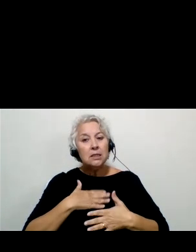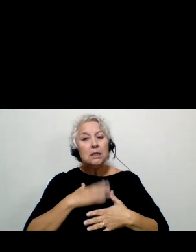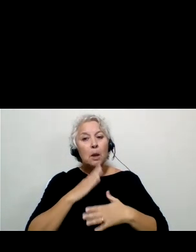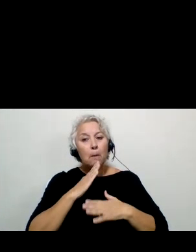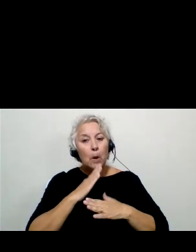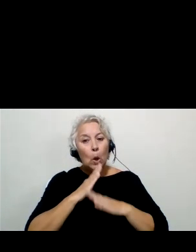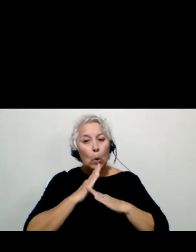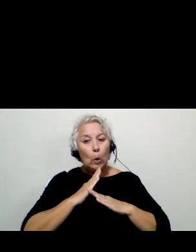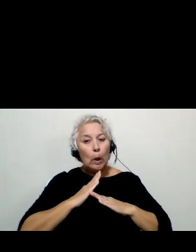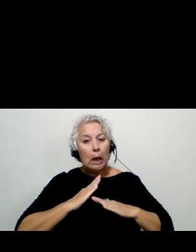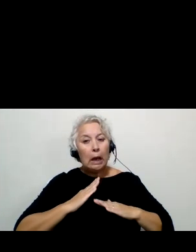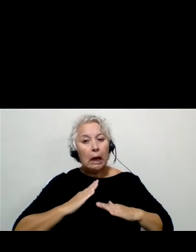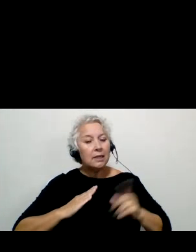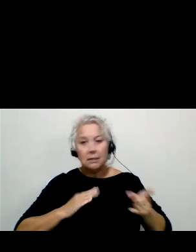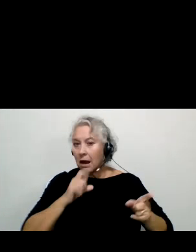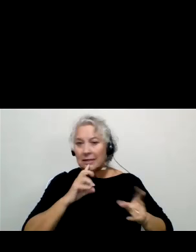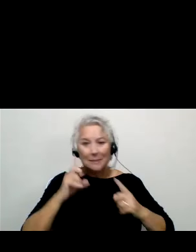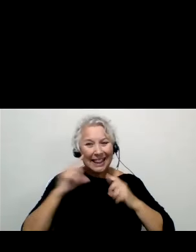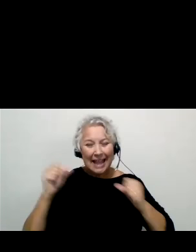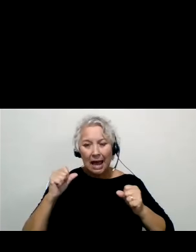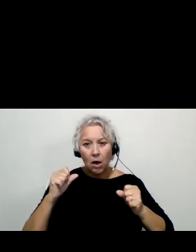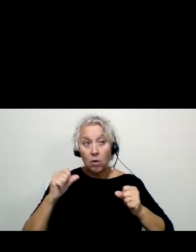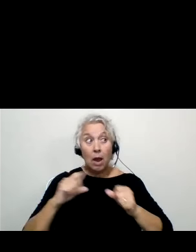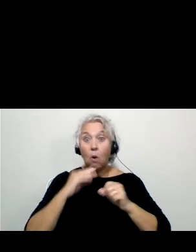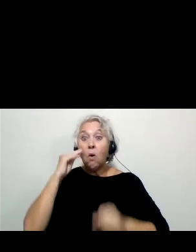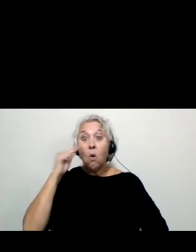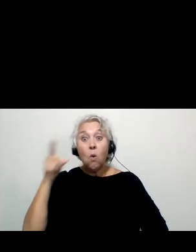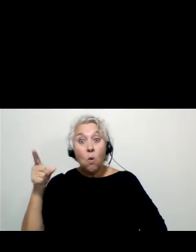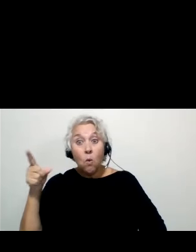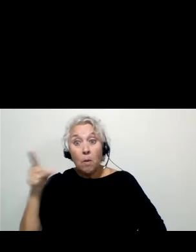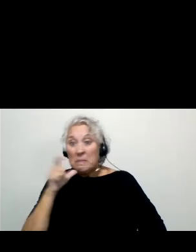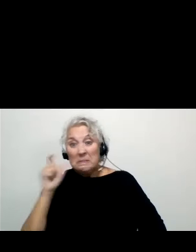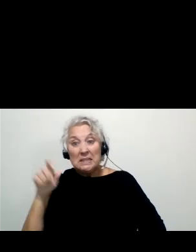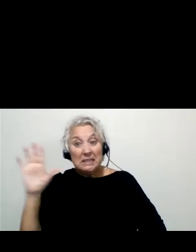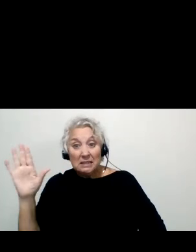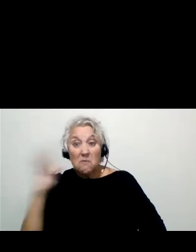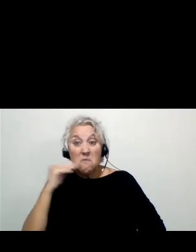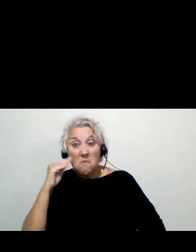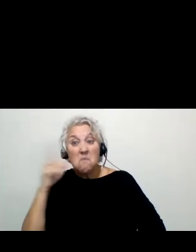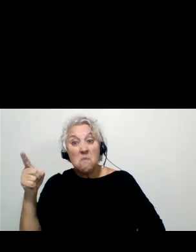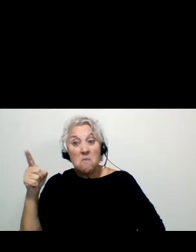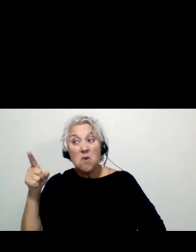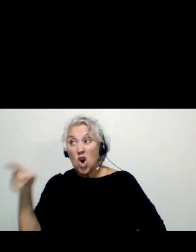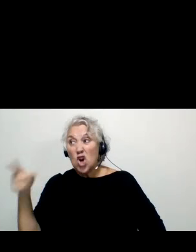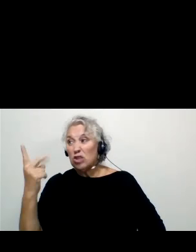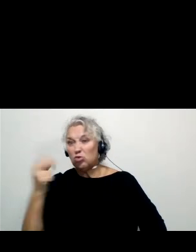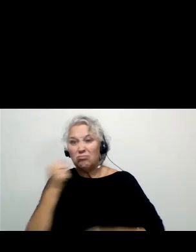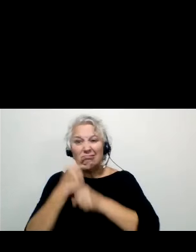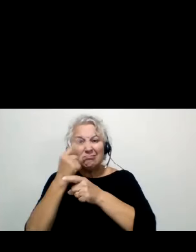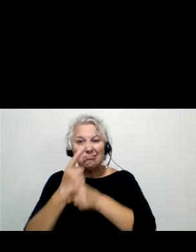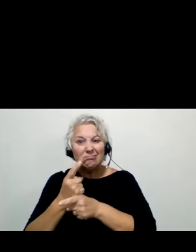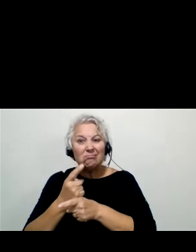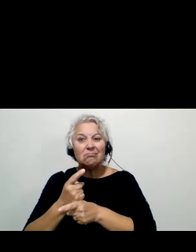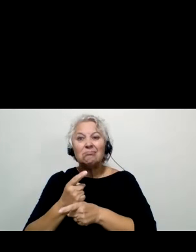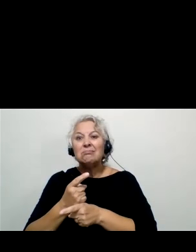quietly. She didn't speak loud enough. Well, and at home, she didn't need it because in her home, it was her and 2 siblings and her parents.